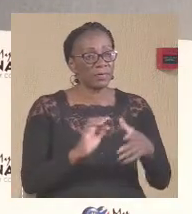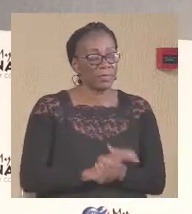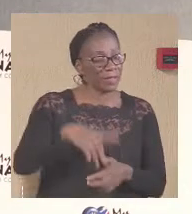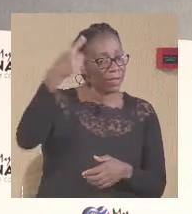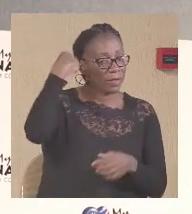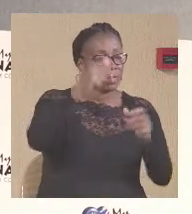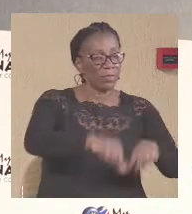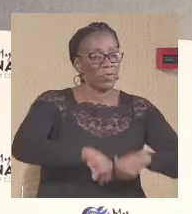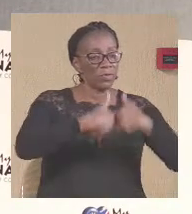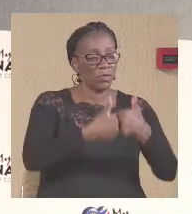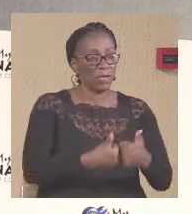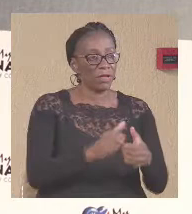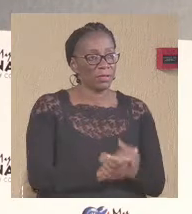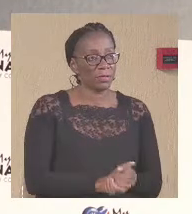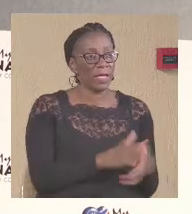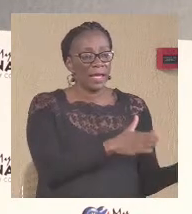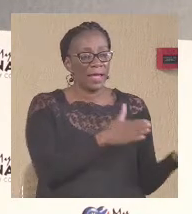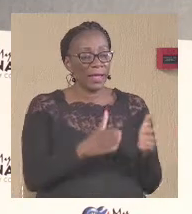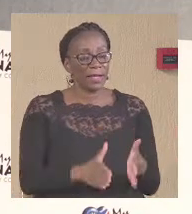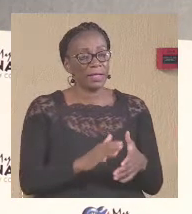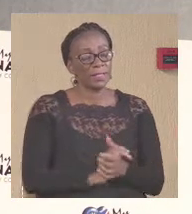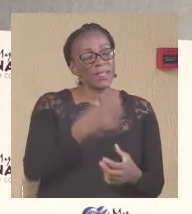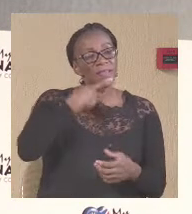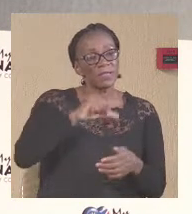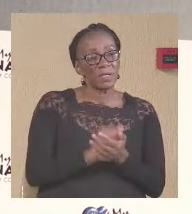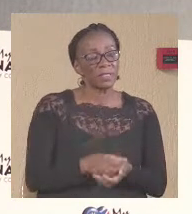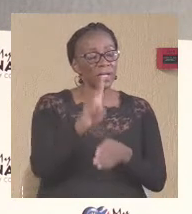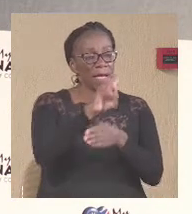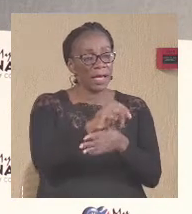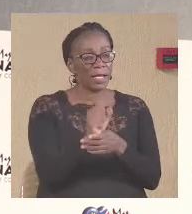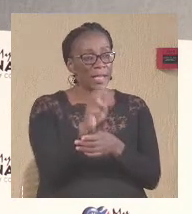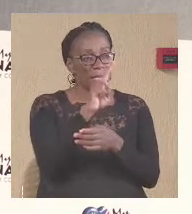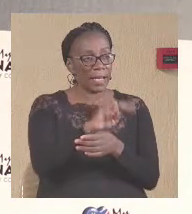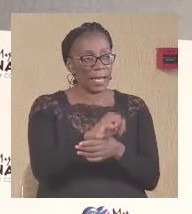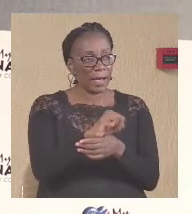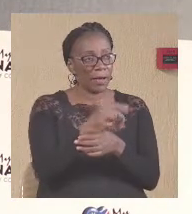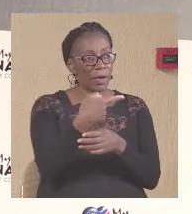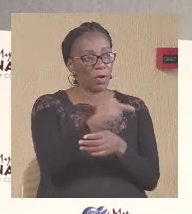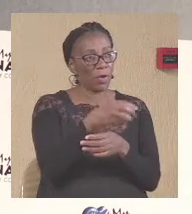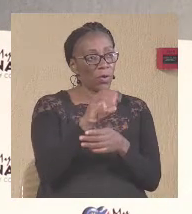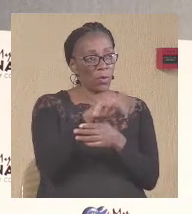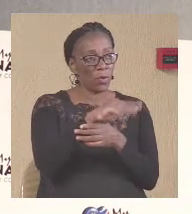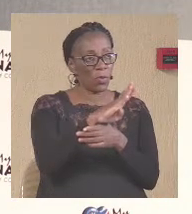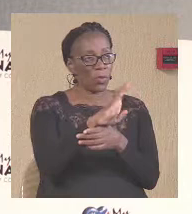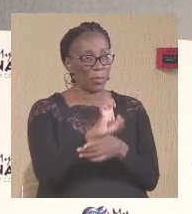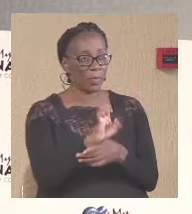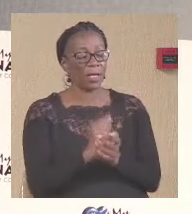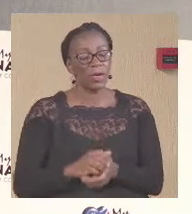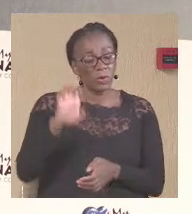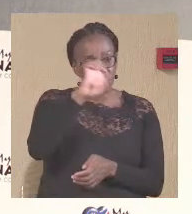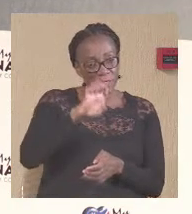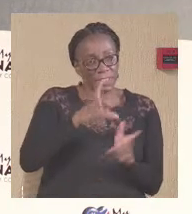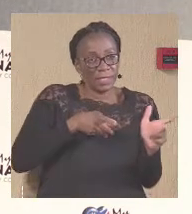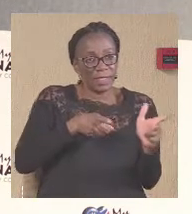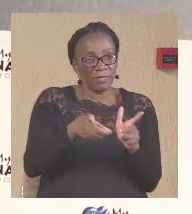Ministry of Health and Social Services. And I'm joined by Mr. Ben Nangombe. He's the executive director